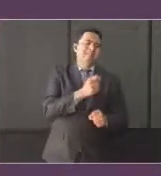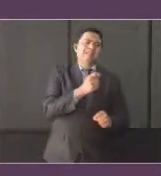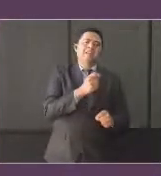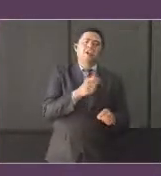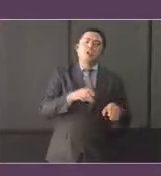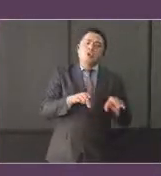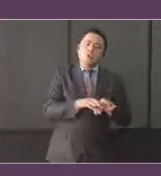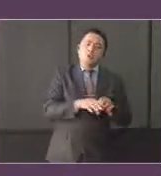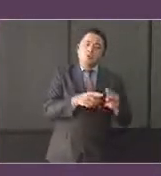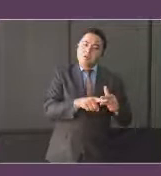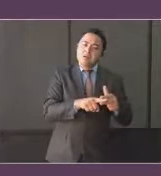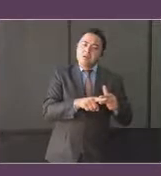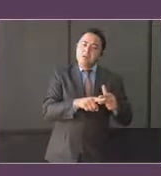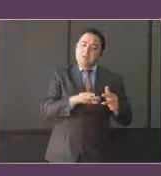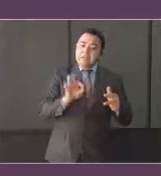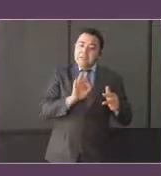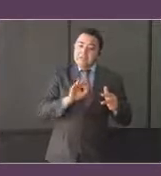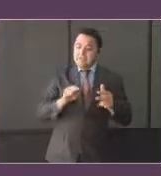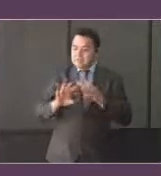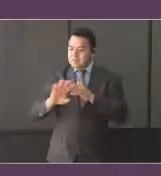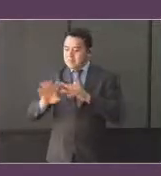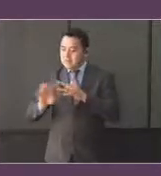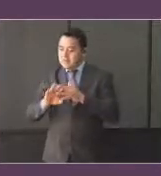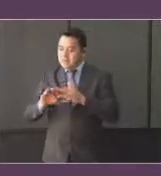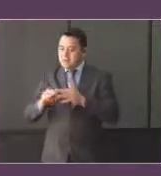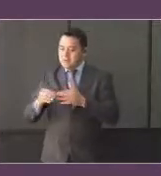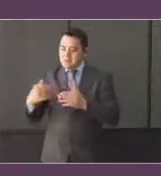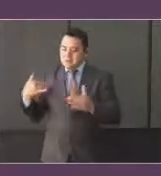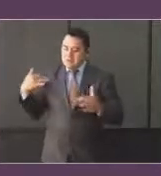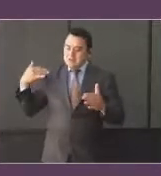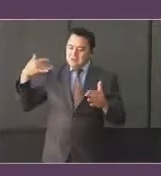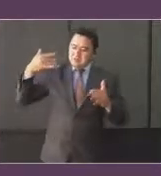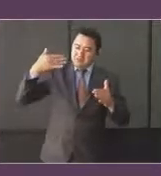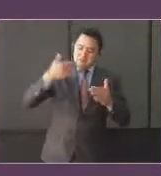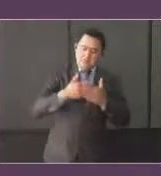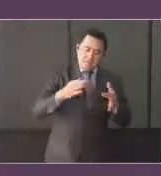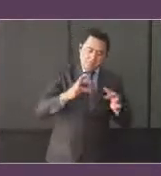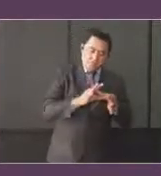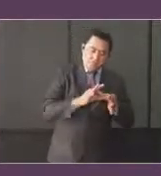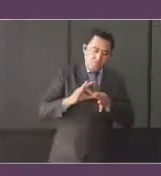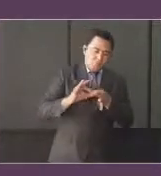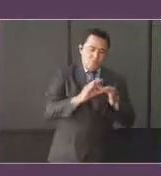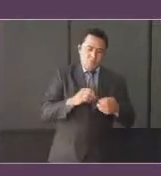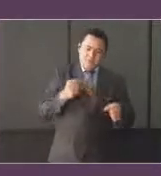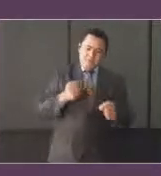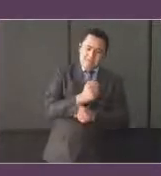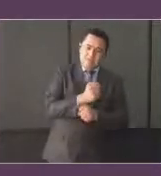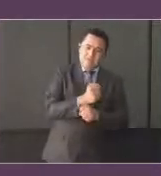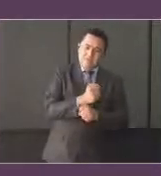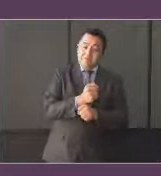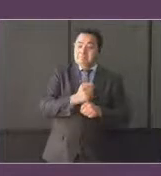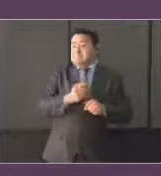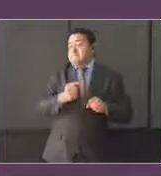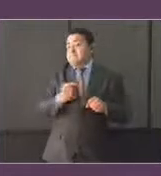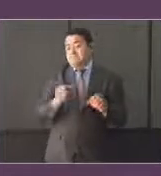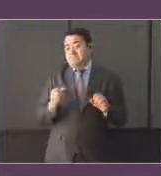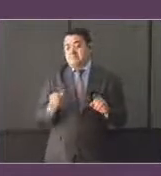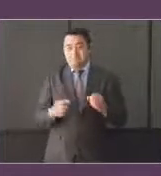that violence arrives with migration, where in real terms the number of migrants